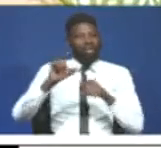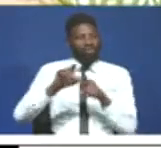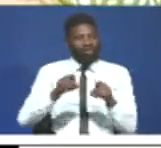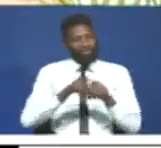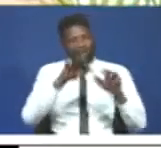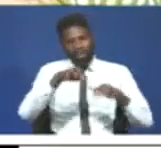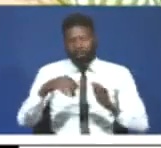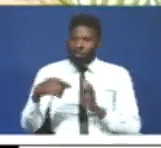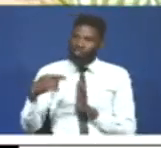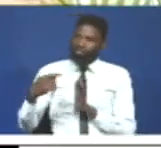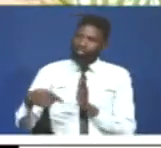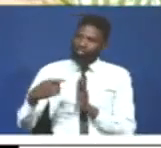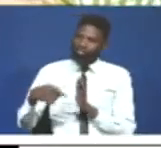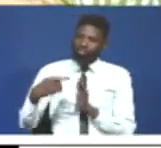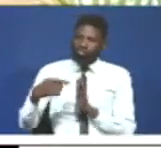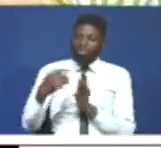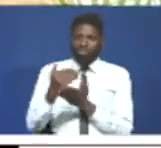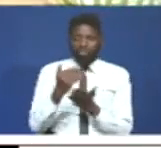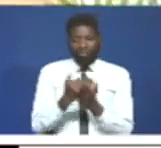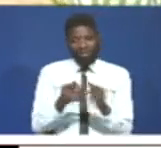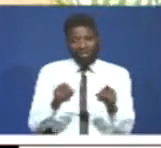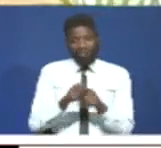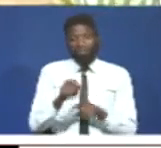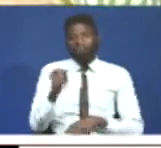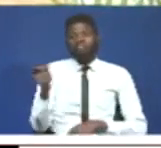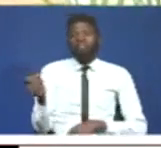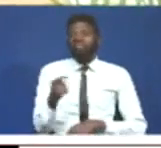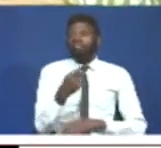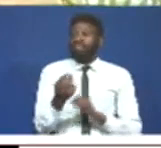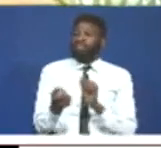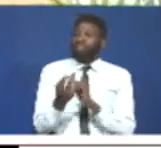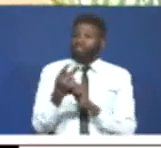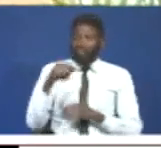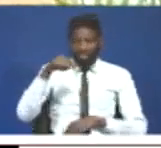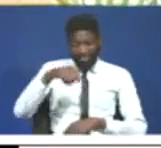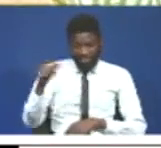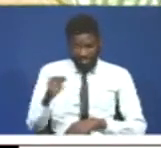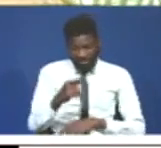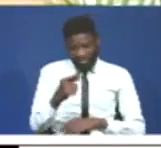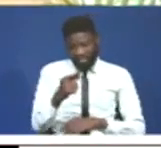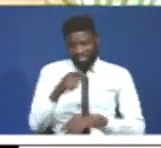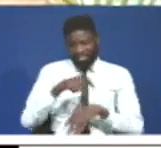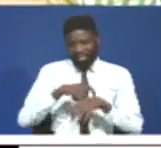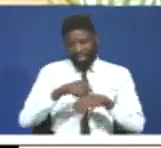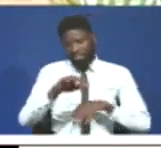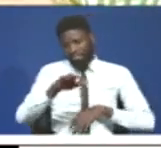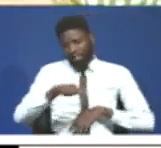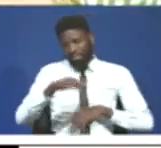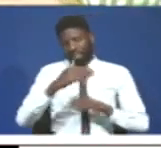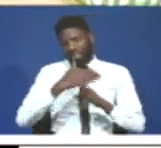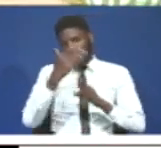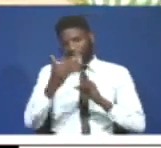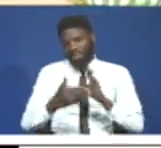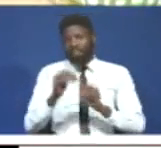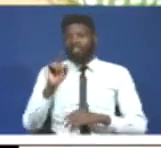To that end, by December, by this month, end of this month, the first consignment of fertilizer